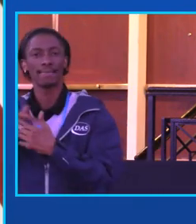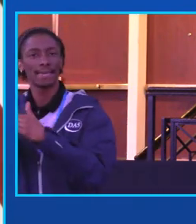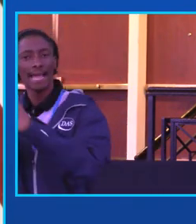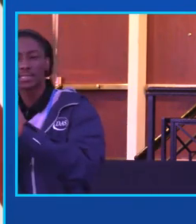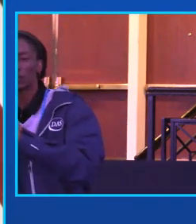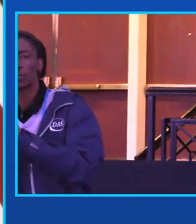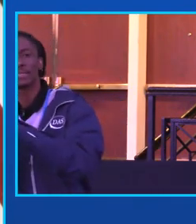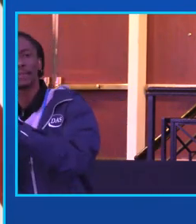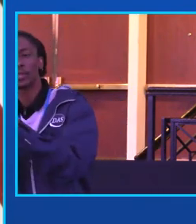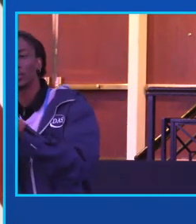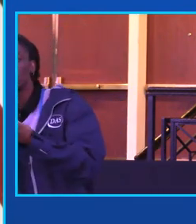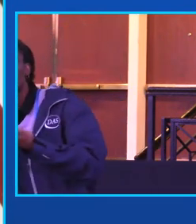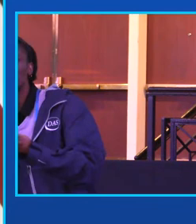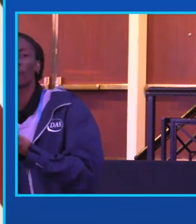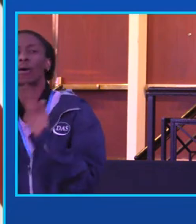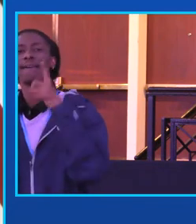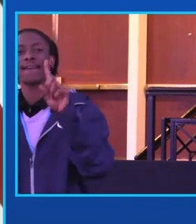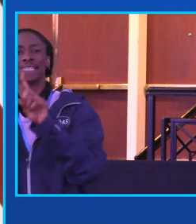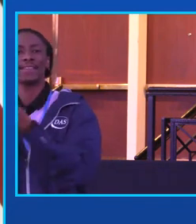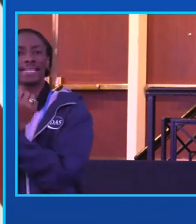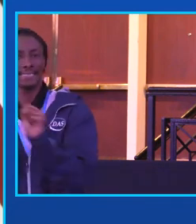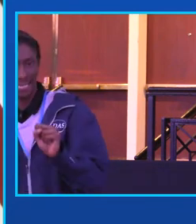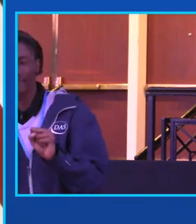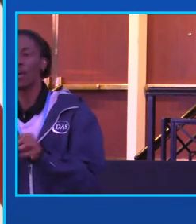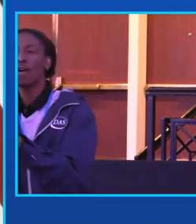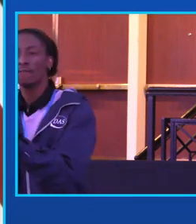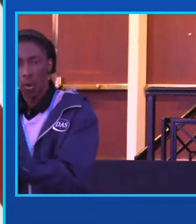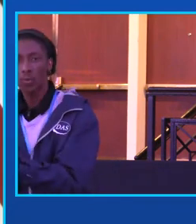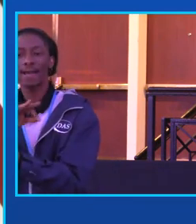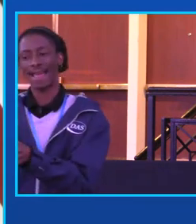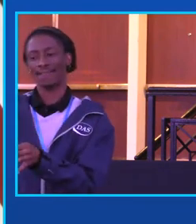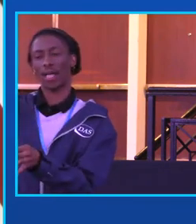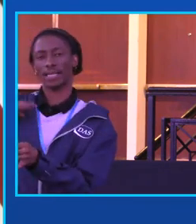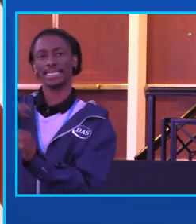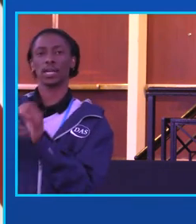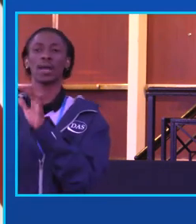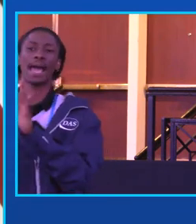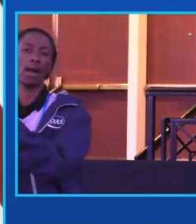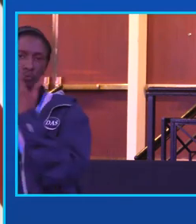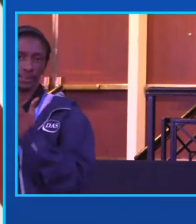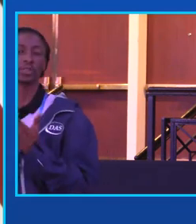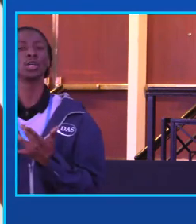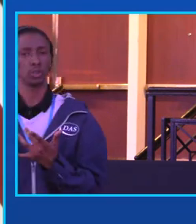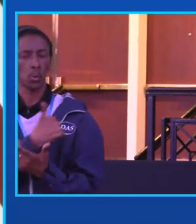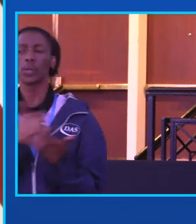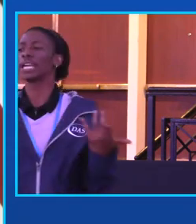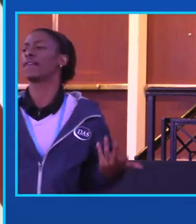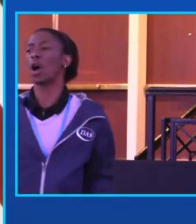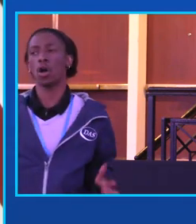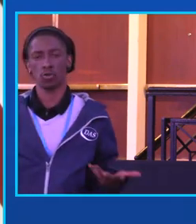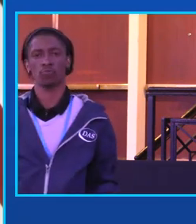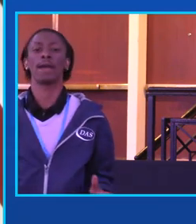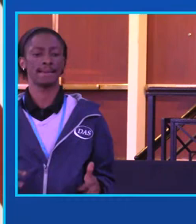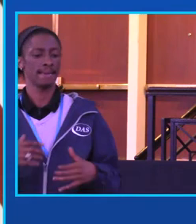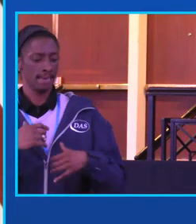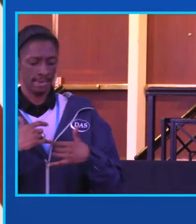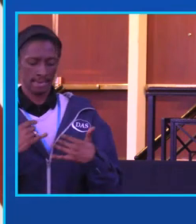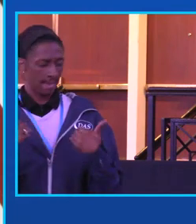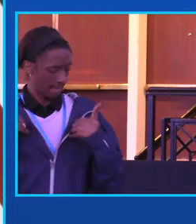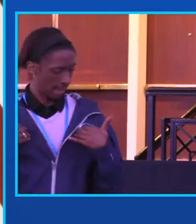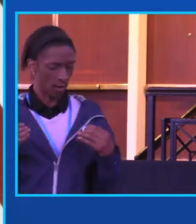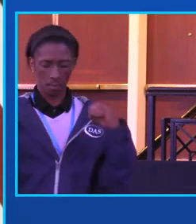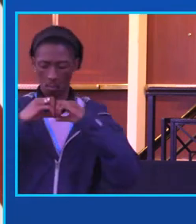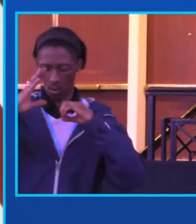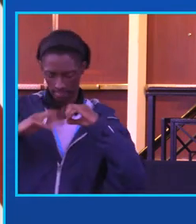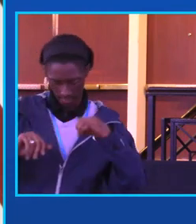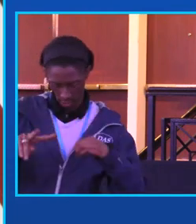for the tools for effective and secure voter and volunteer outreach. So we've already made more than